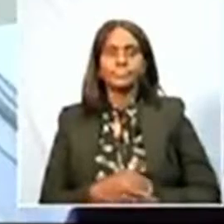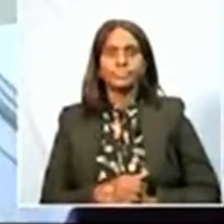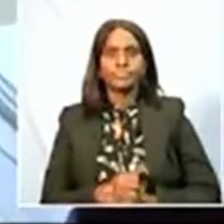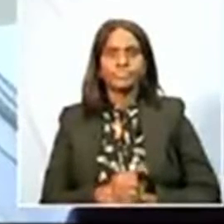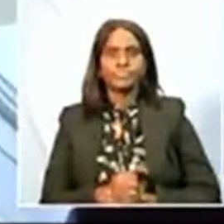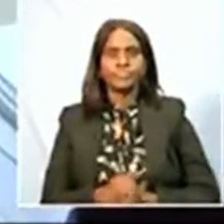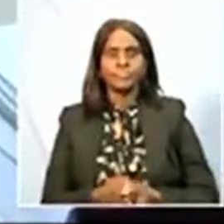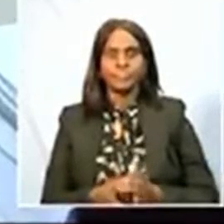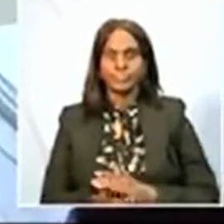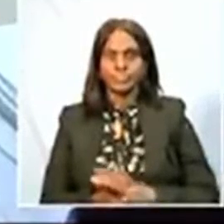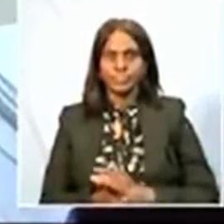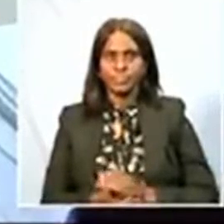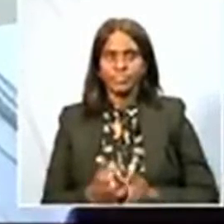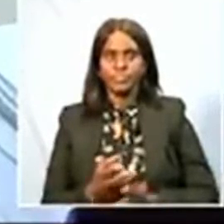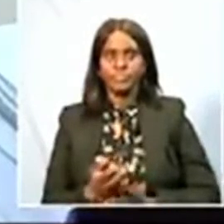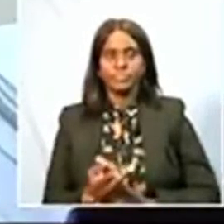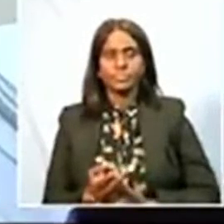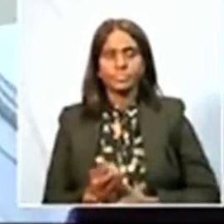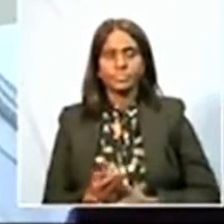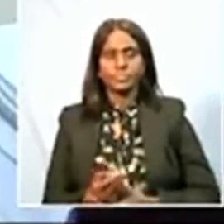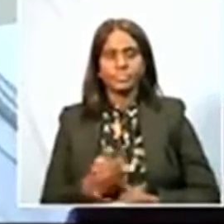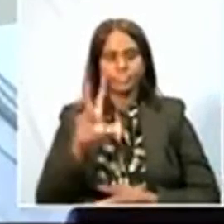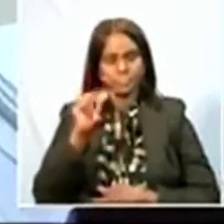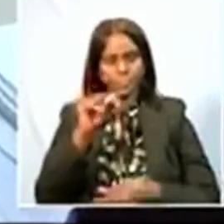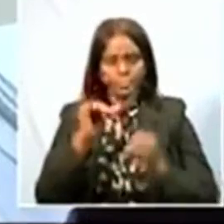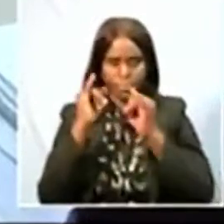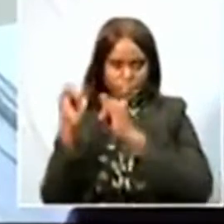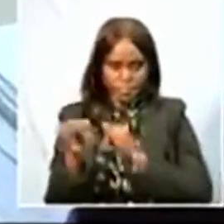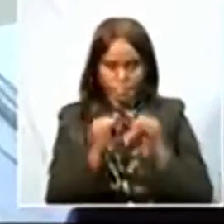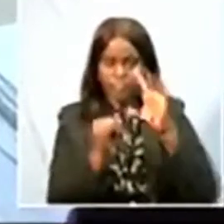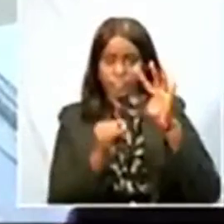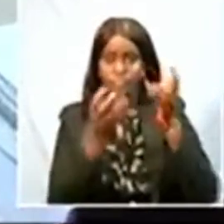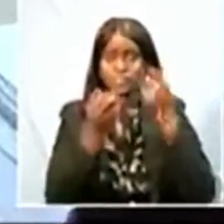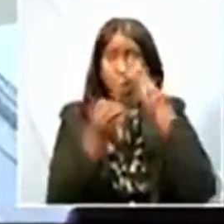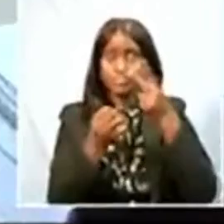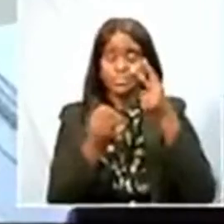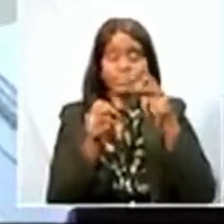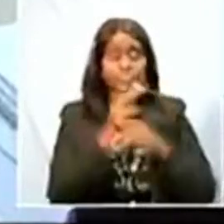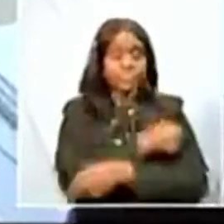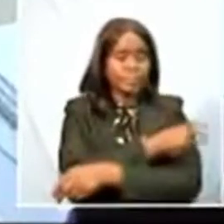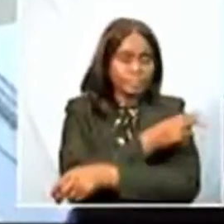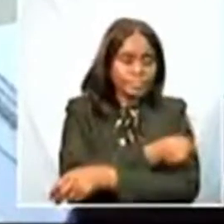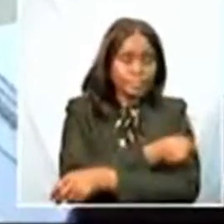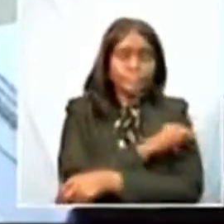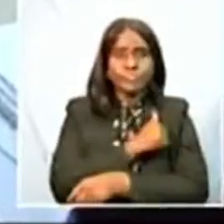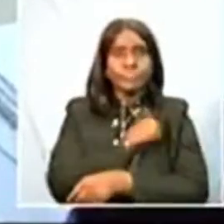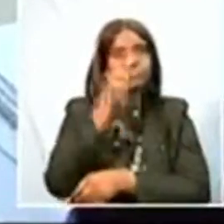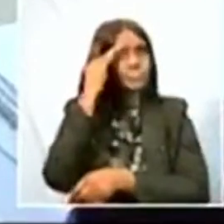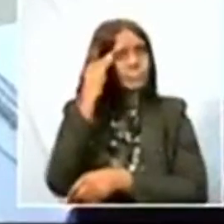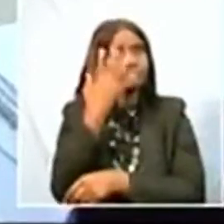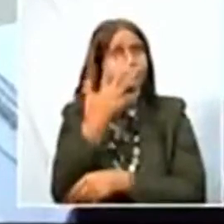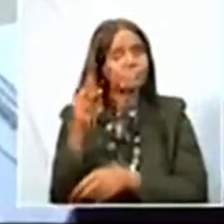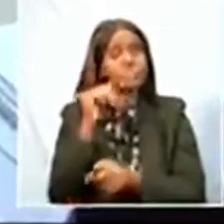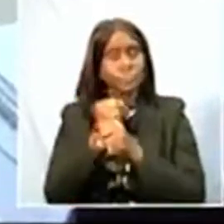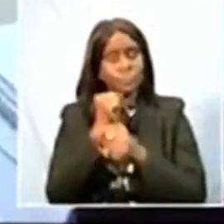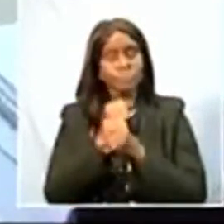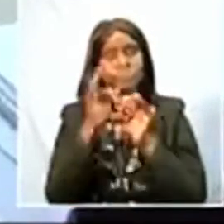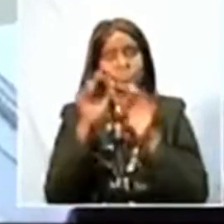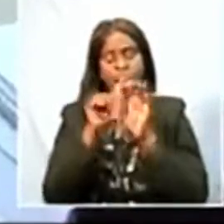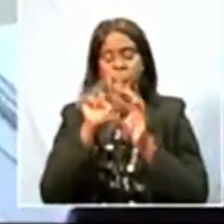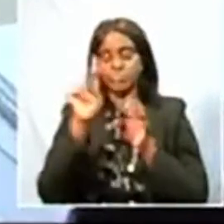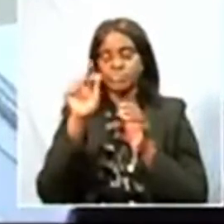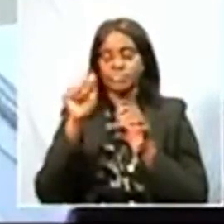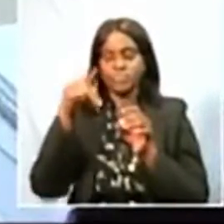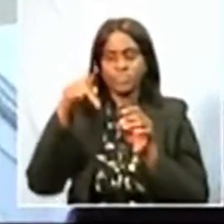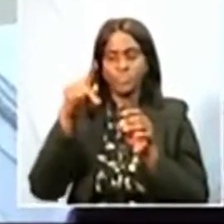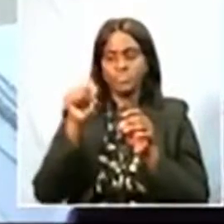They want to appreciate. We don't just say no, we have implemented 9. We want to see the health post so that we appreciate things are moving in KAPUTA, just